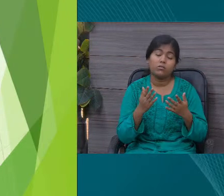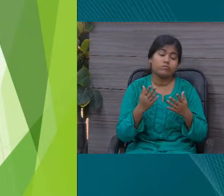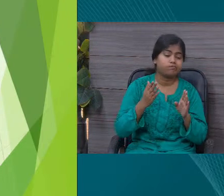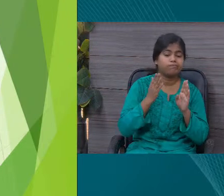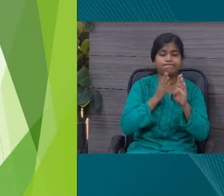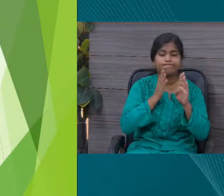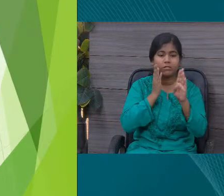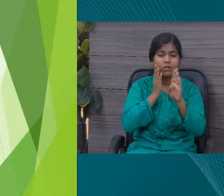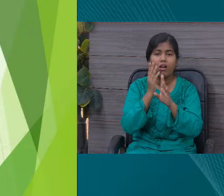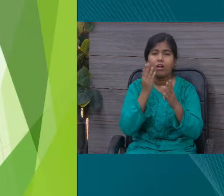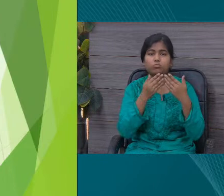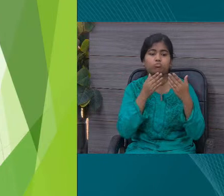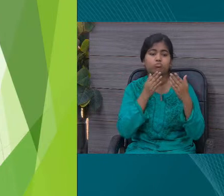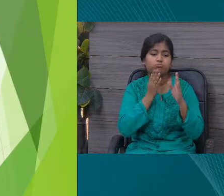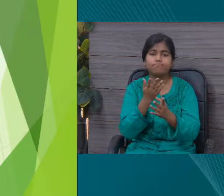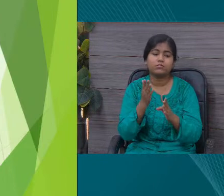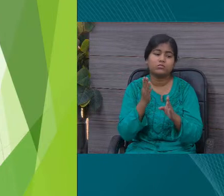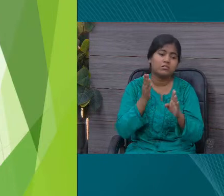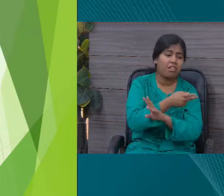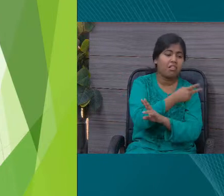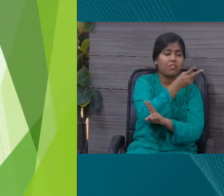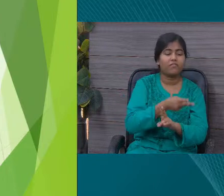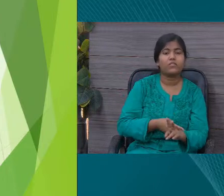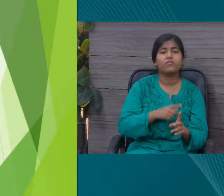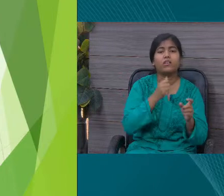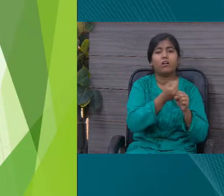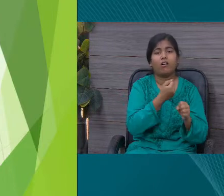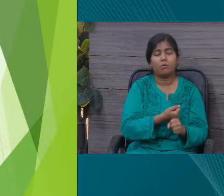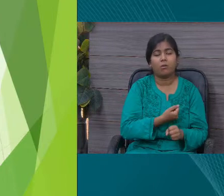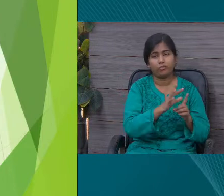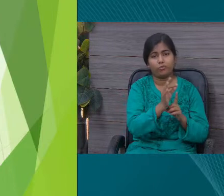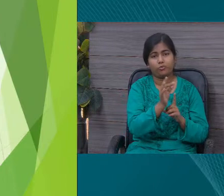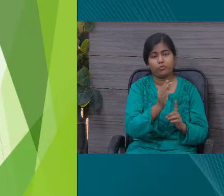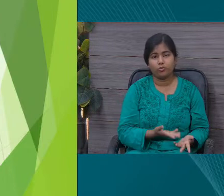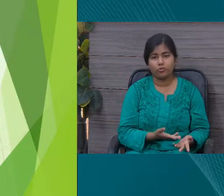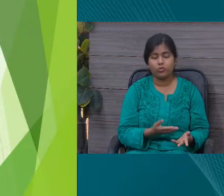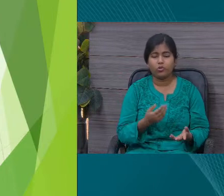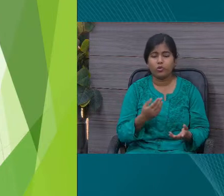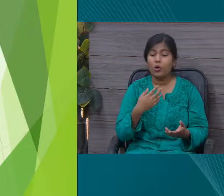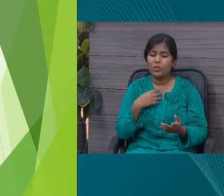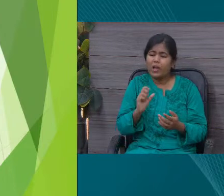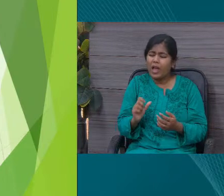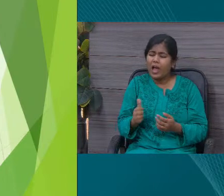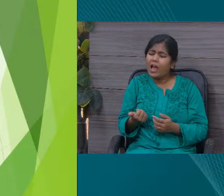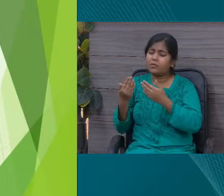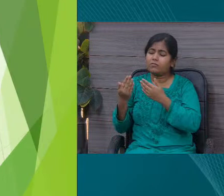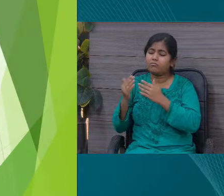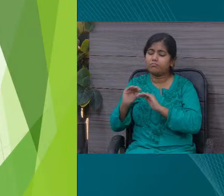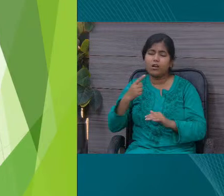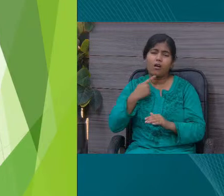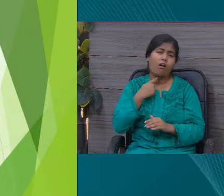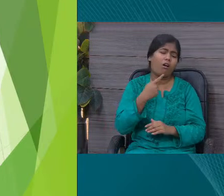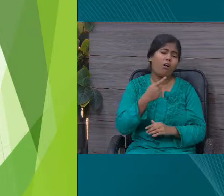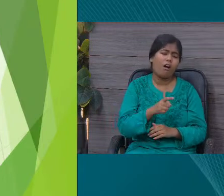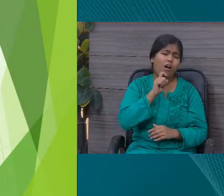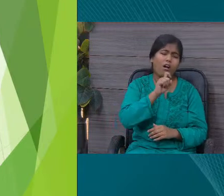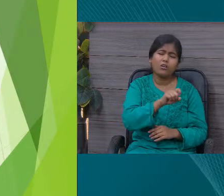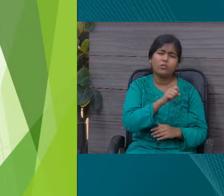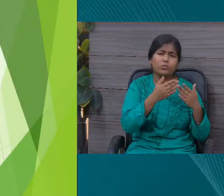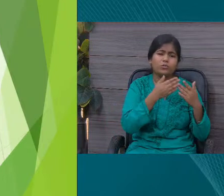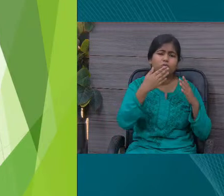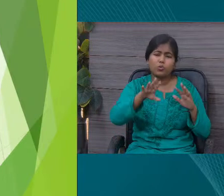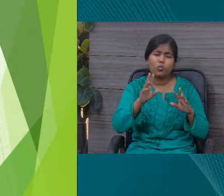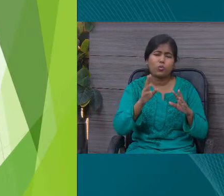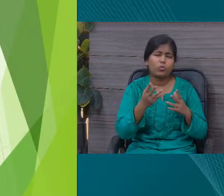talking, he asks the child that why do you don't go to school? He replies that he does not have any school in his